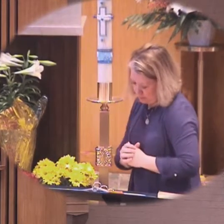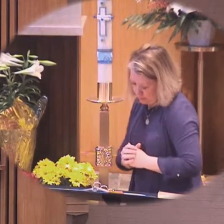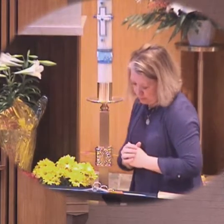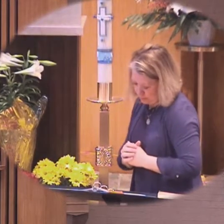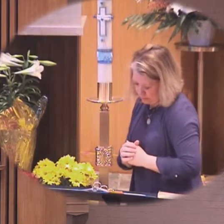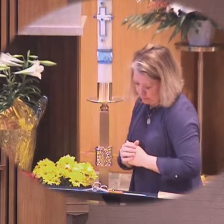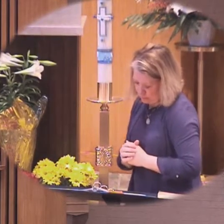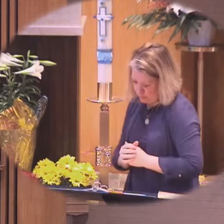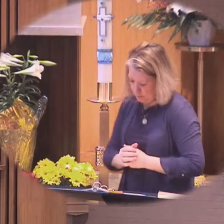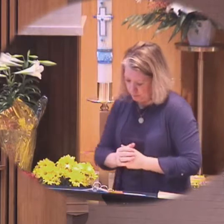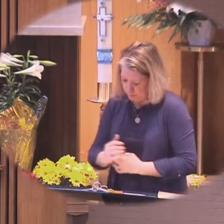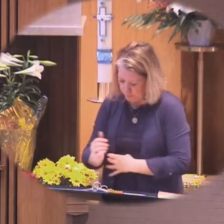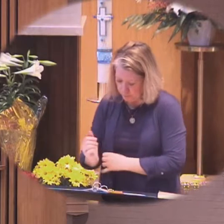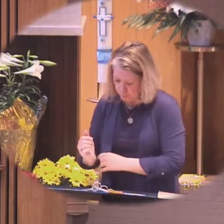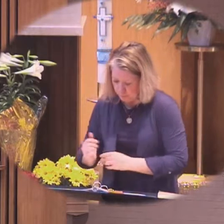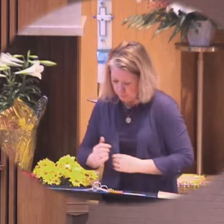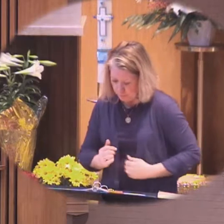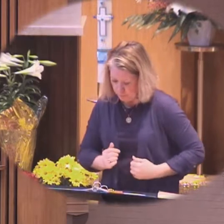rejoice in